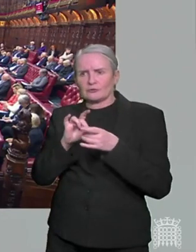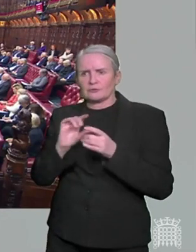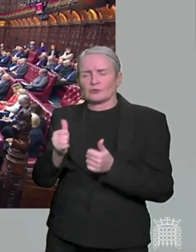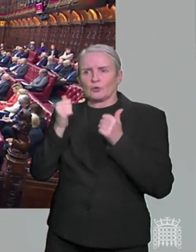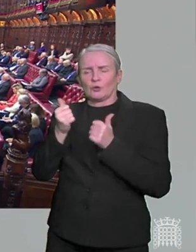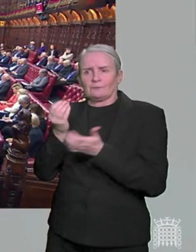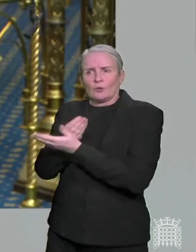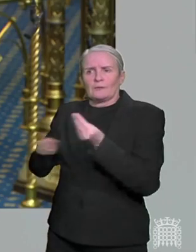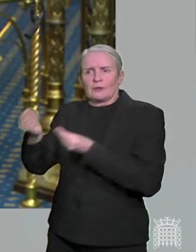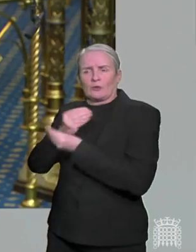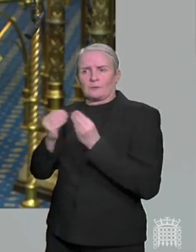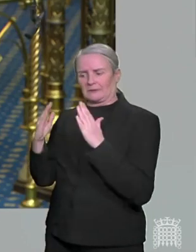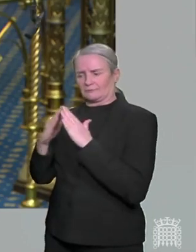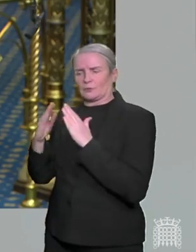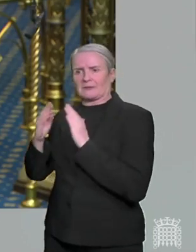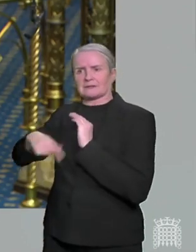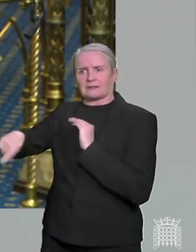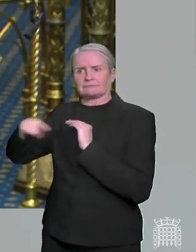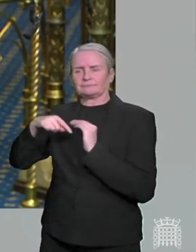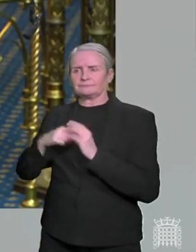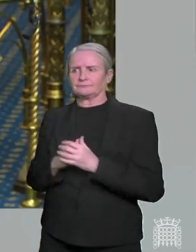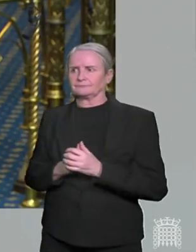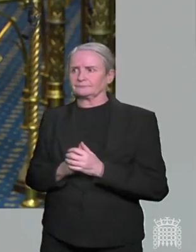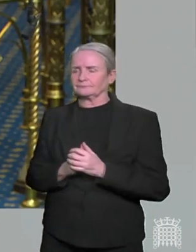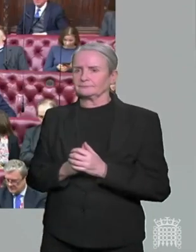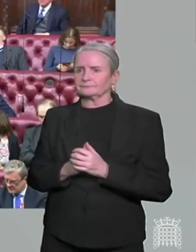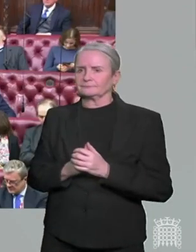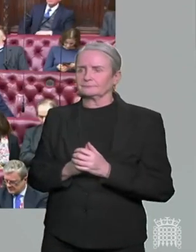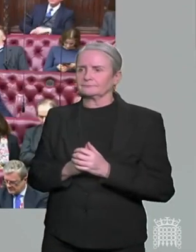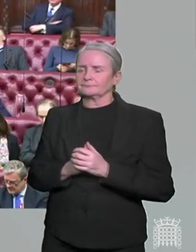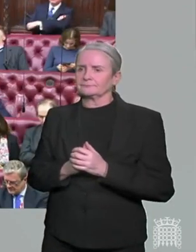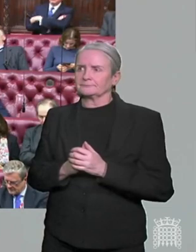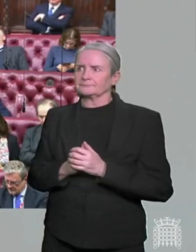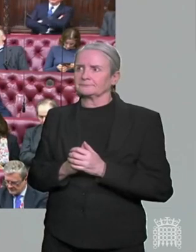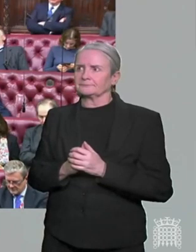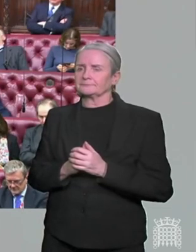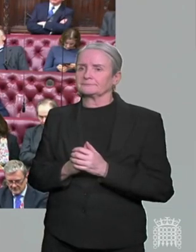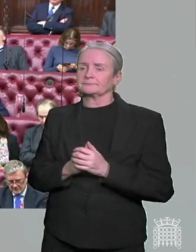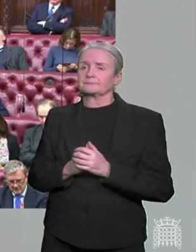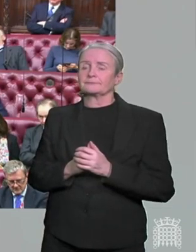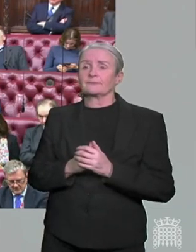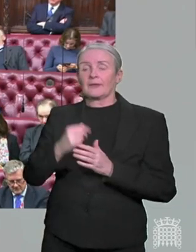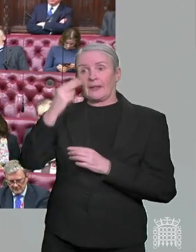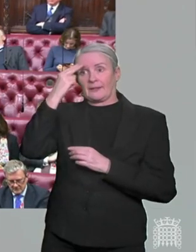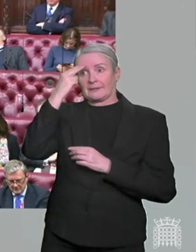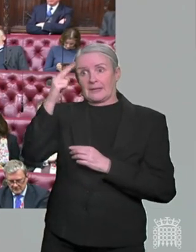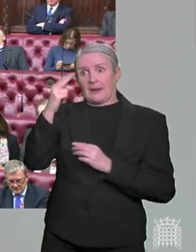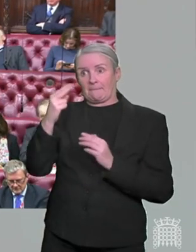question, Lord Jackson of Peterborough. My Lords, I beg leave to ask the question standing in my name on the order